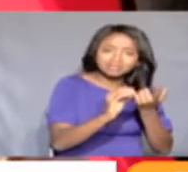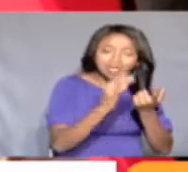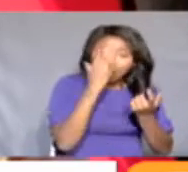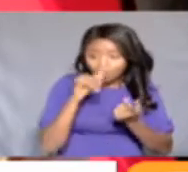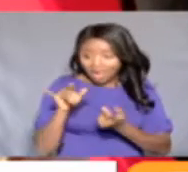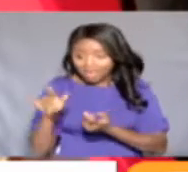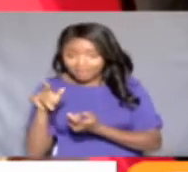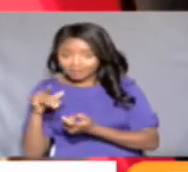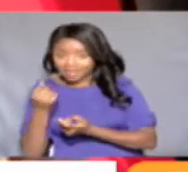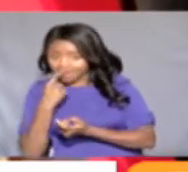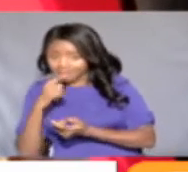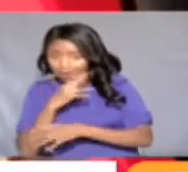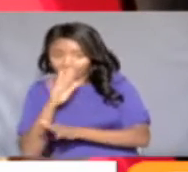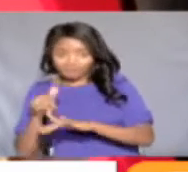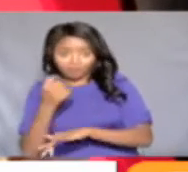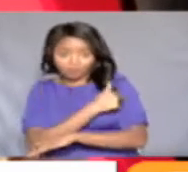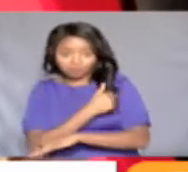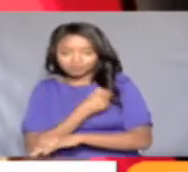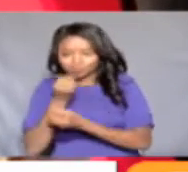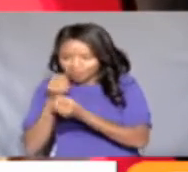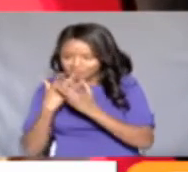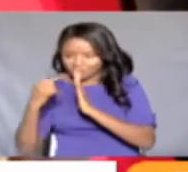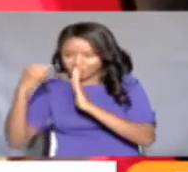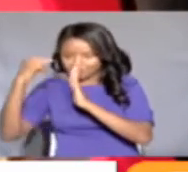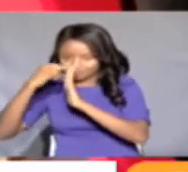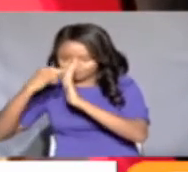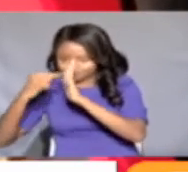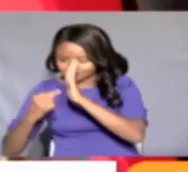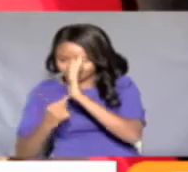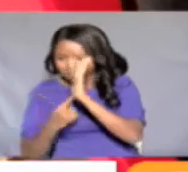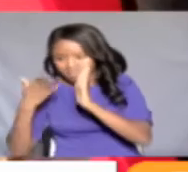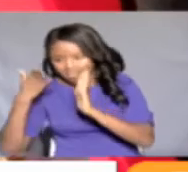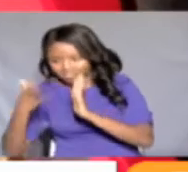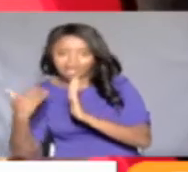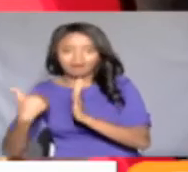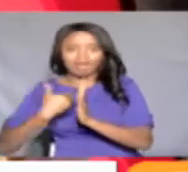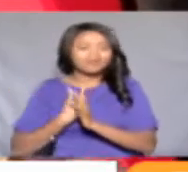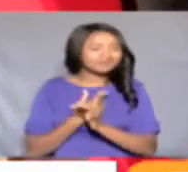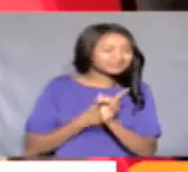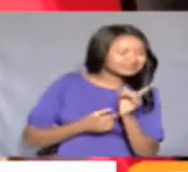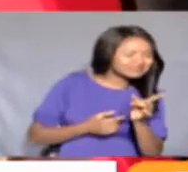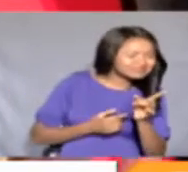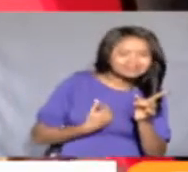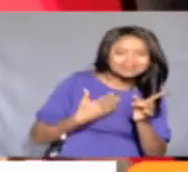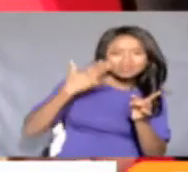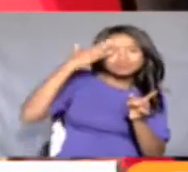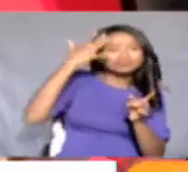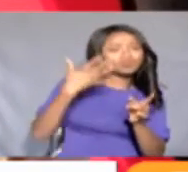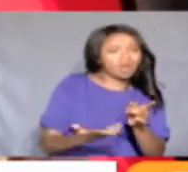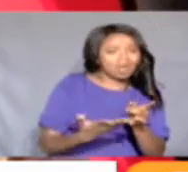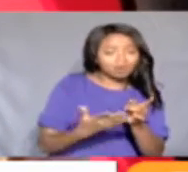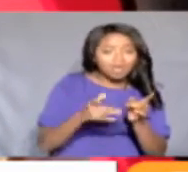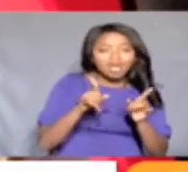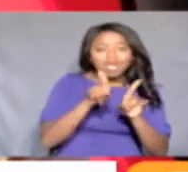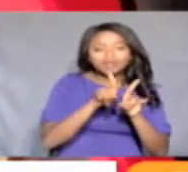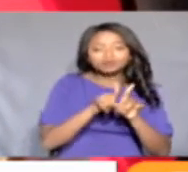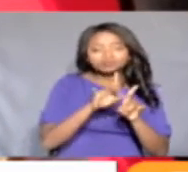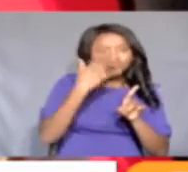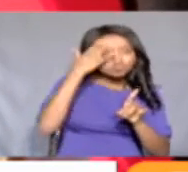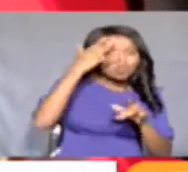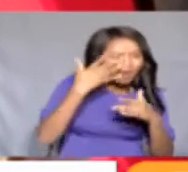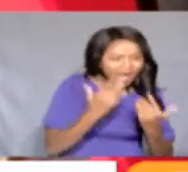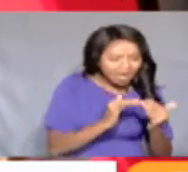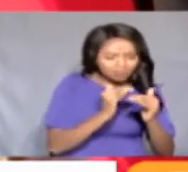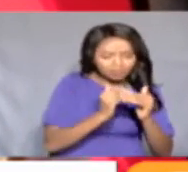and this. And also another question is, how do you know the side effects that will occur in someone?